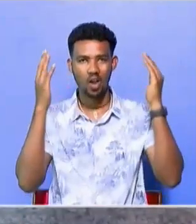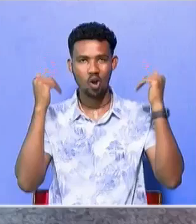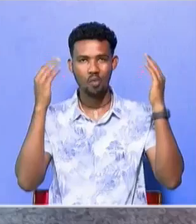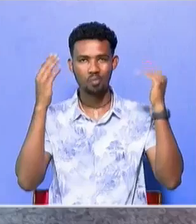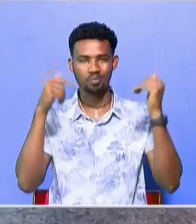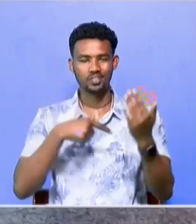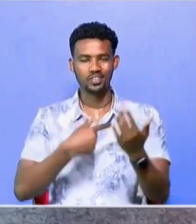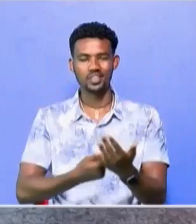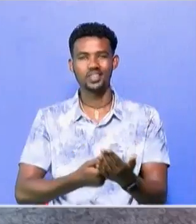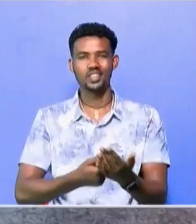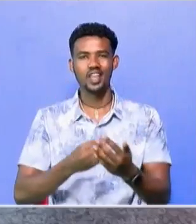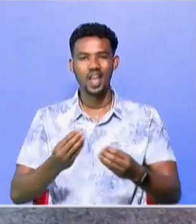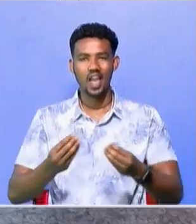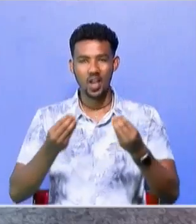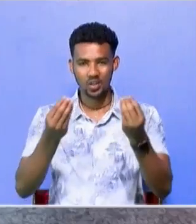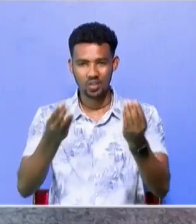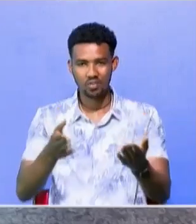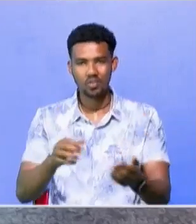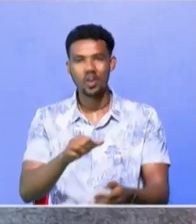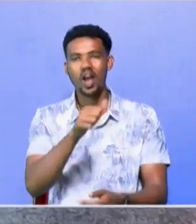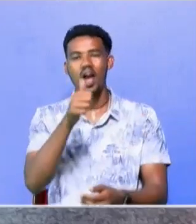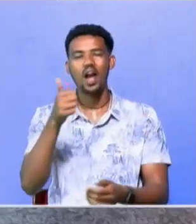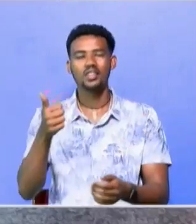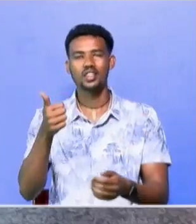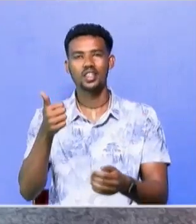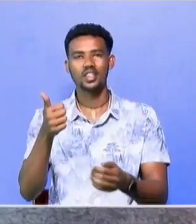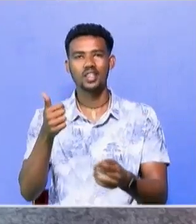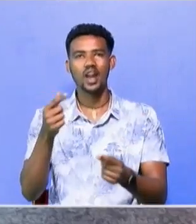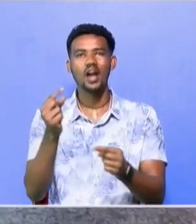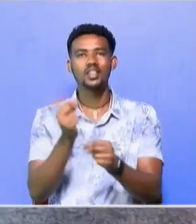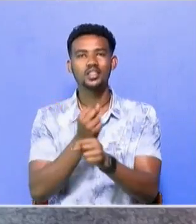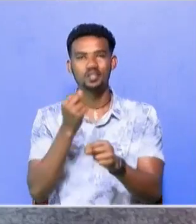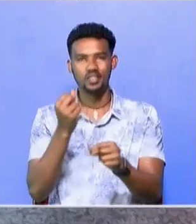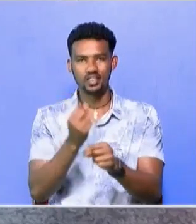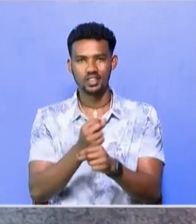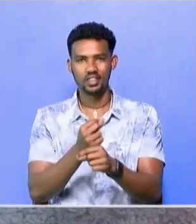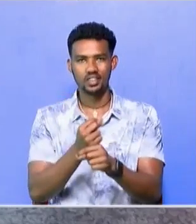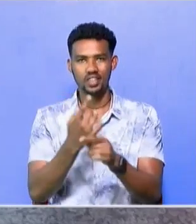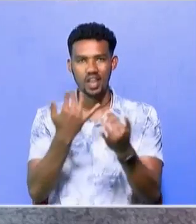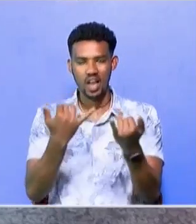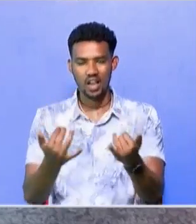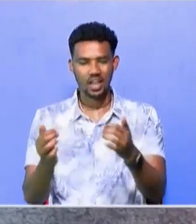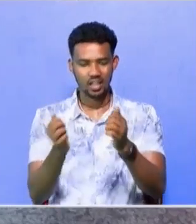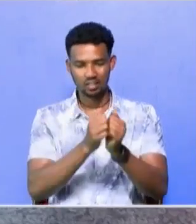me give you other activity. Again, stay with me.